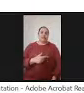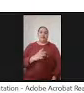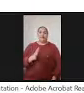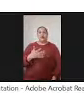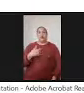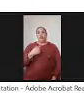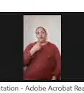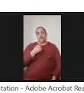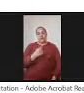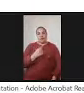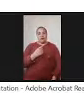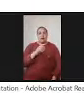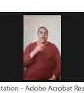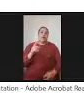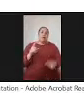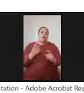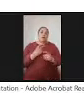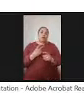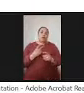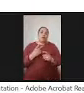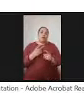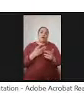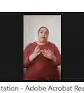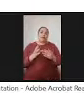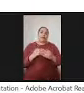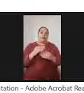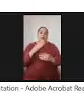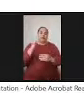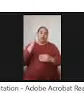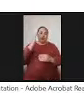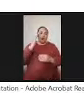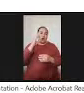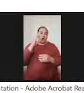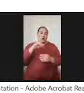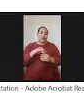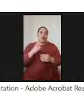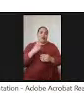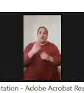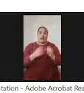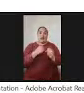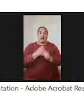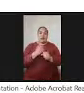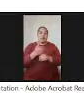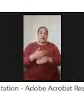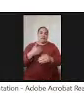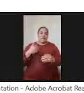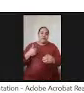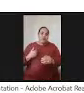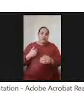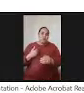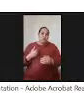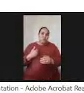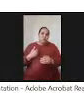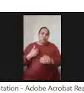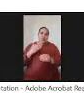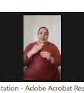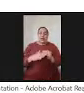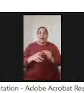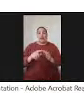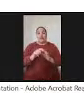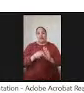that also, as members are aware, and in the last year before, at the end of a term,